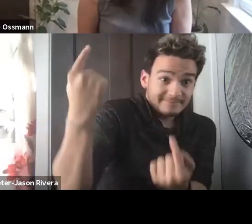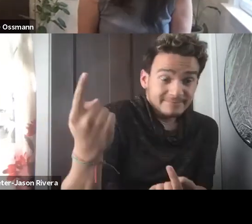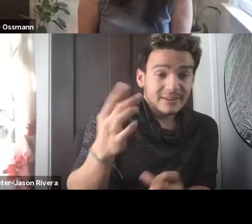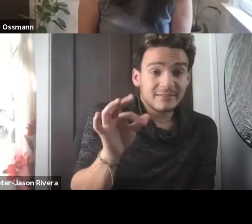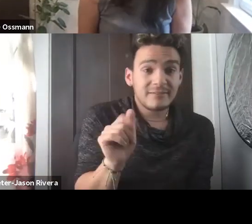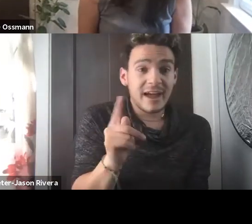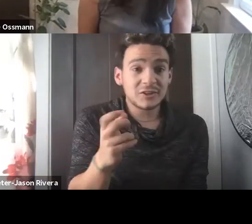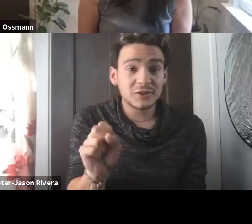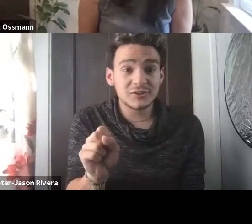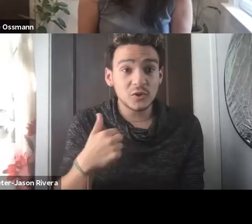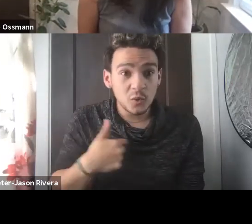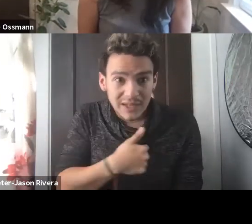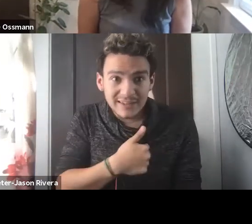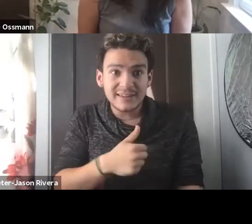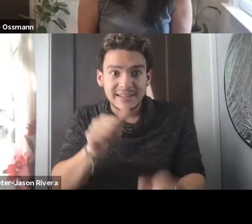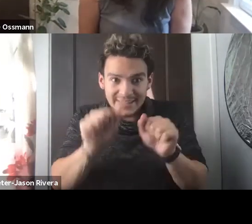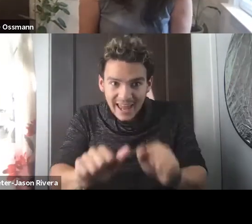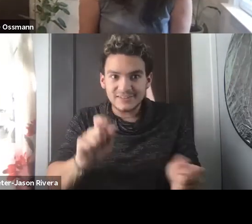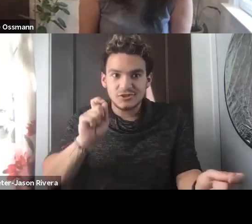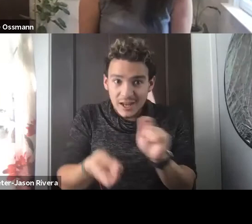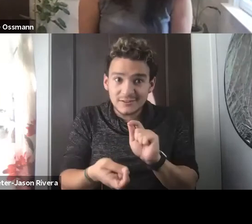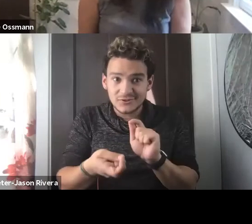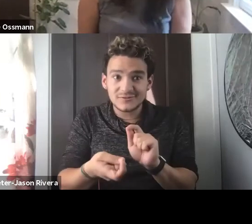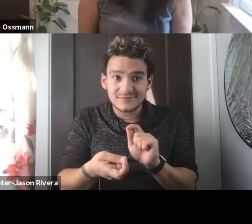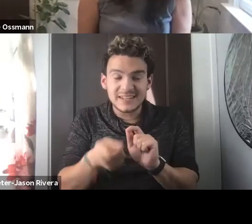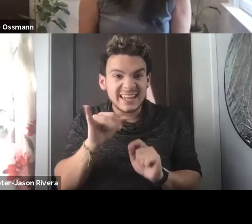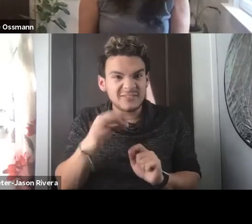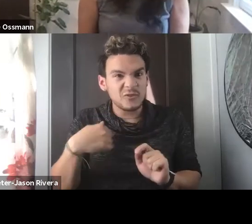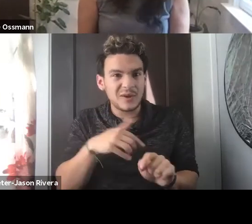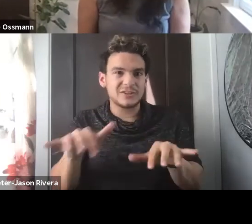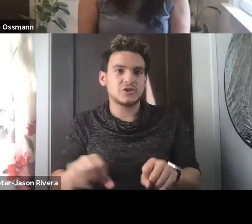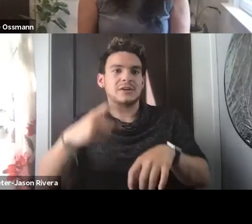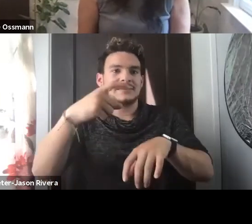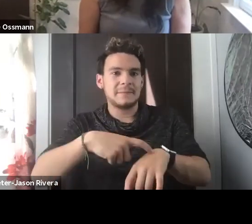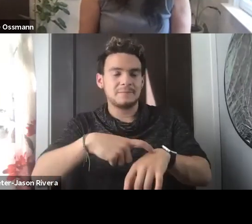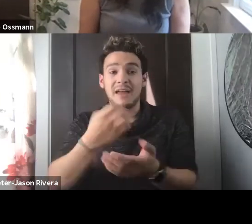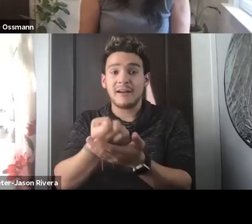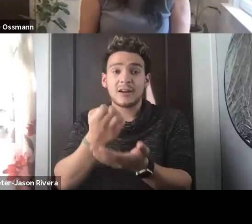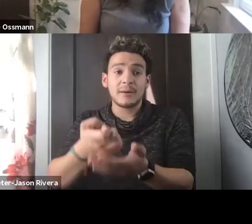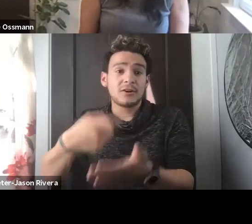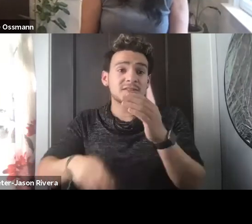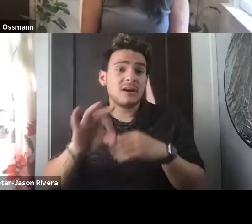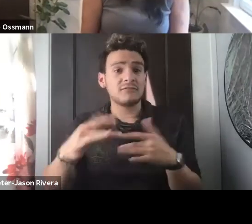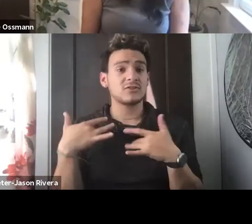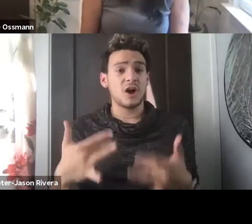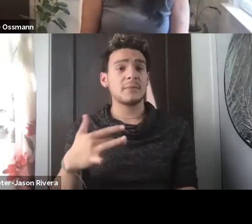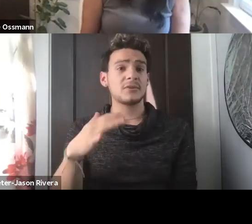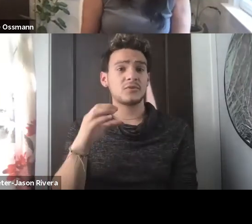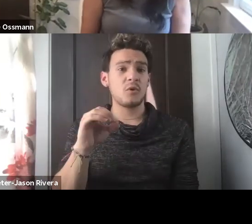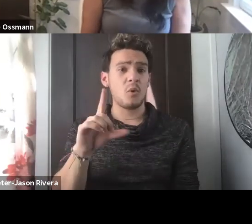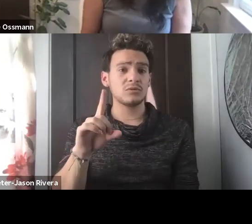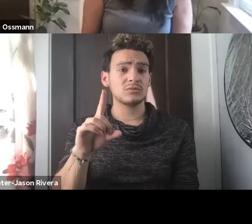factors that we can really make a difference if we take the time. The economic cost of the common cold is estimated to